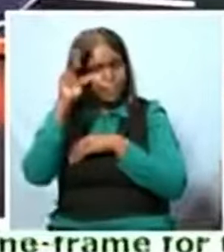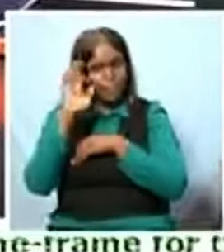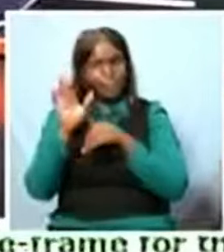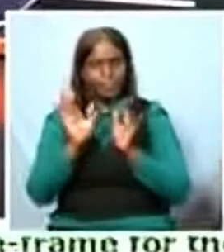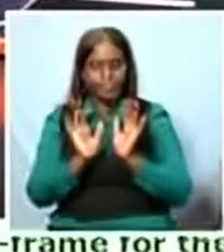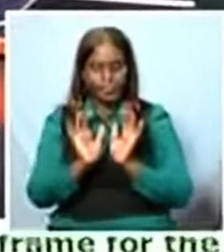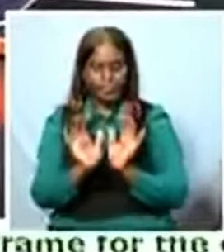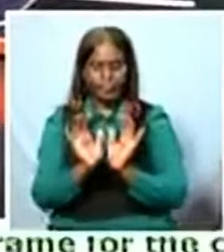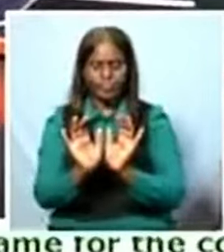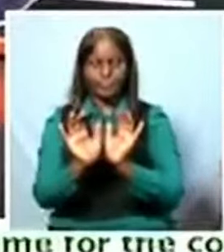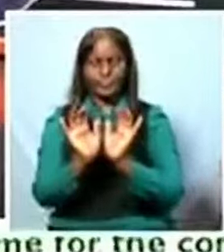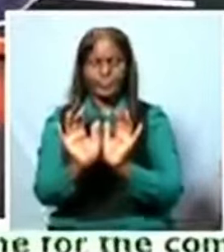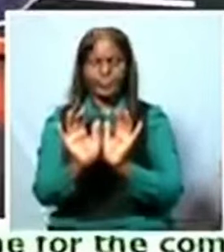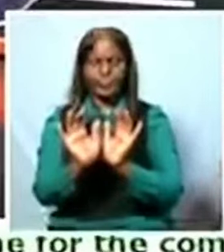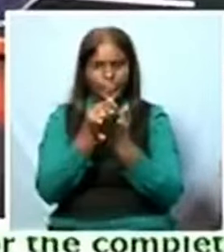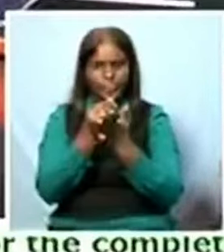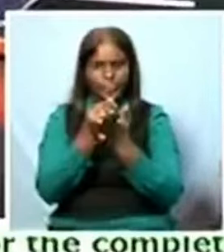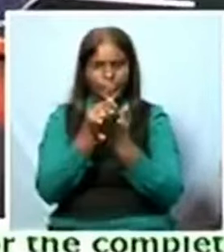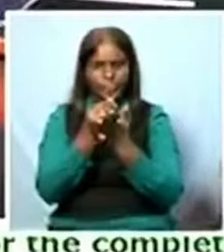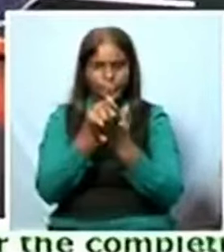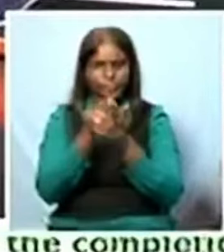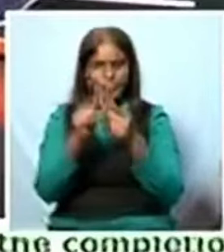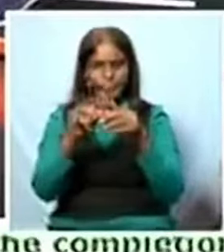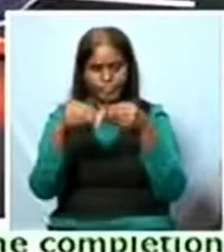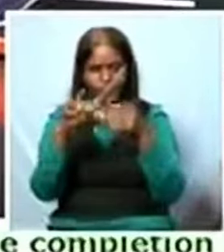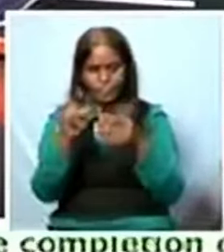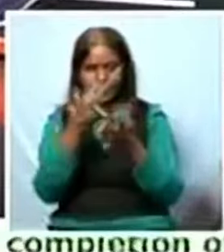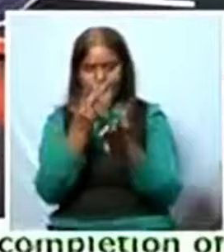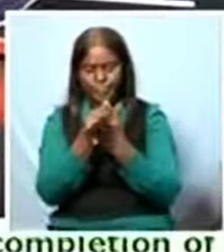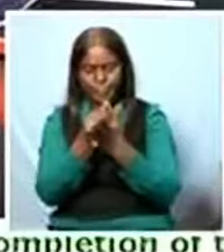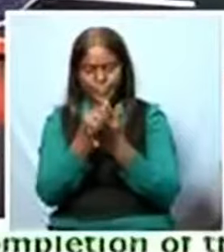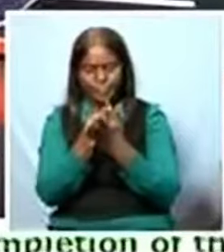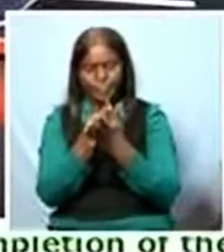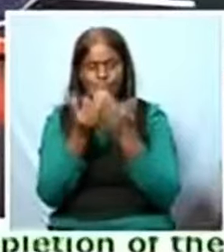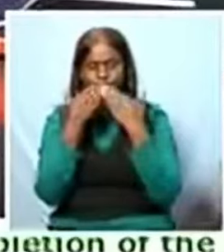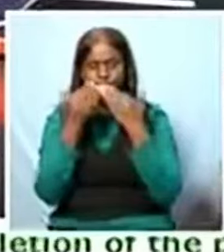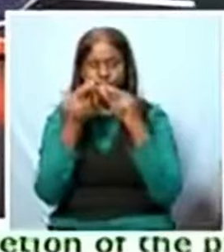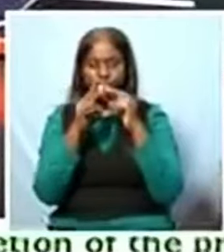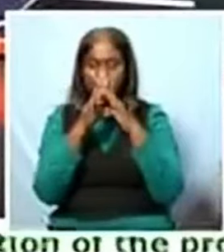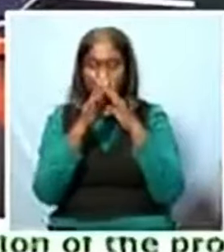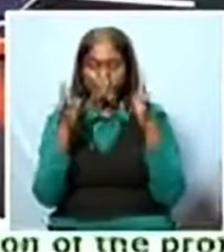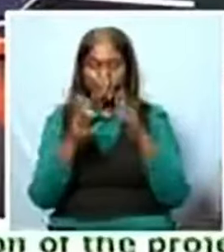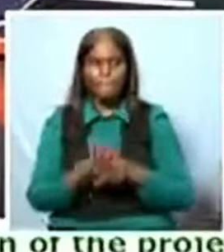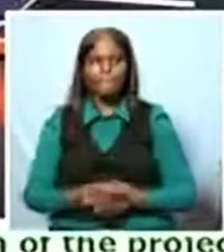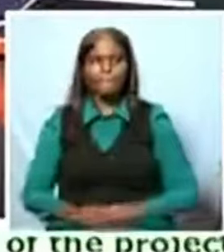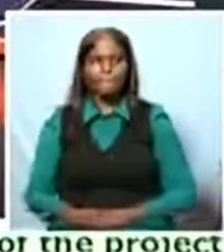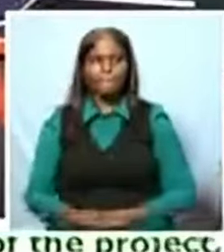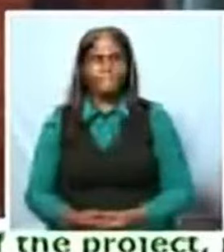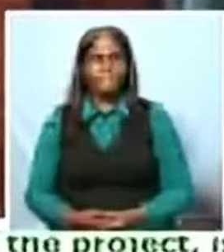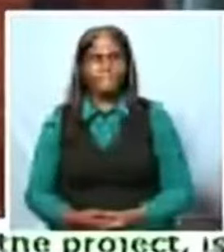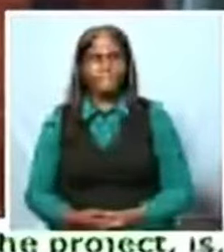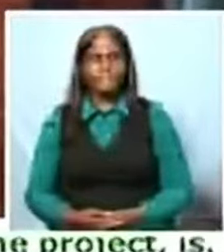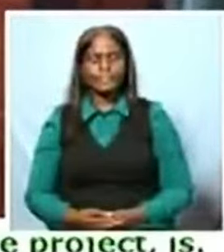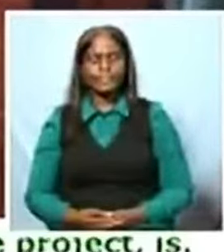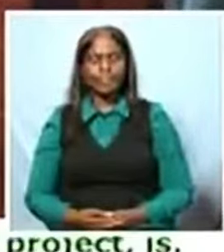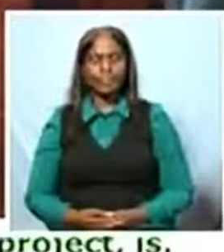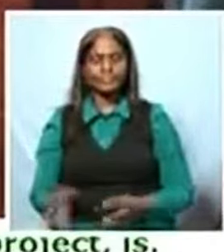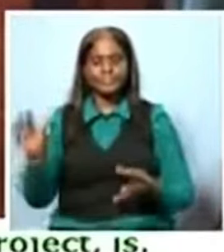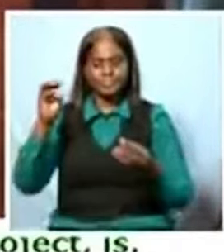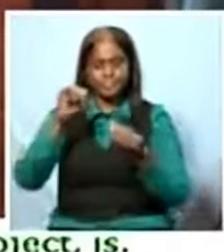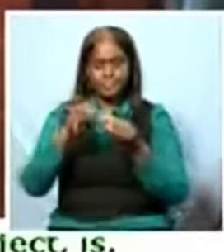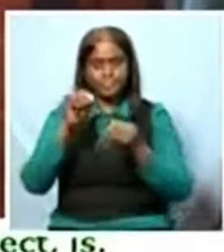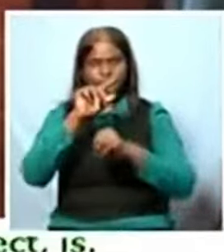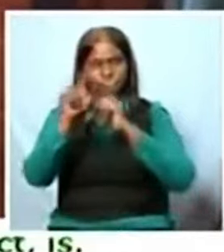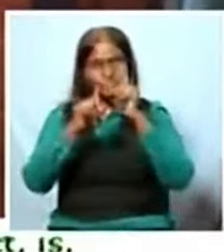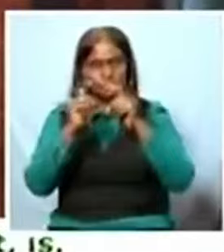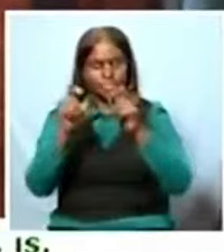push Ministry of Finance for the release of the balance. Thank you so much. Thank you. Supplementary